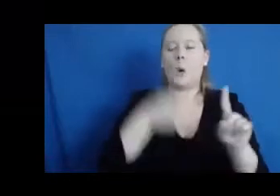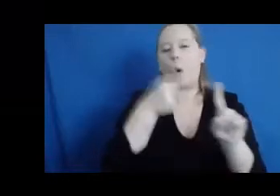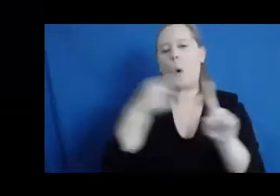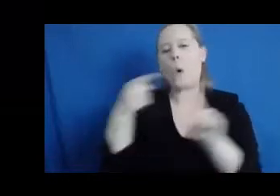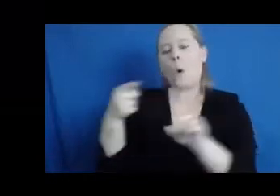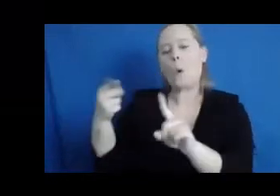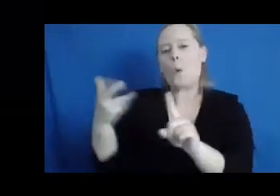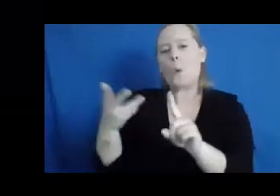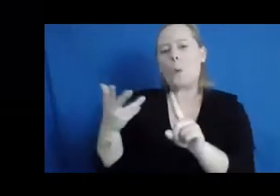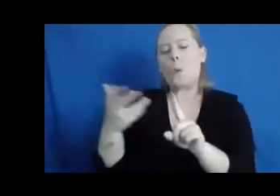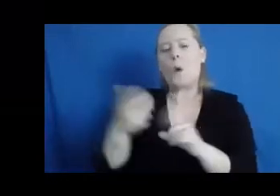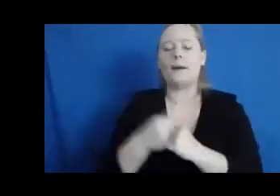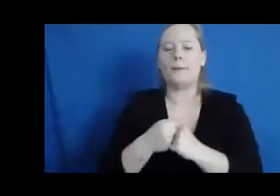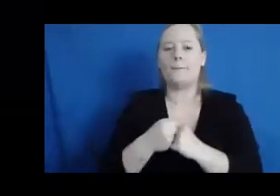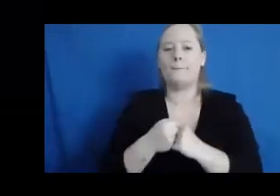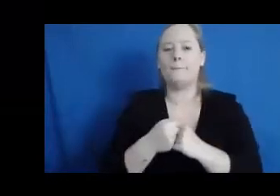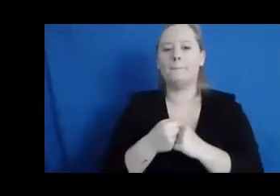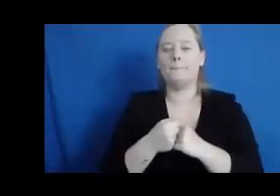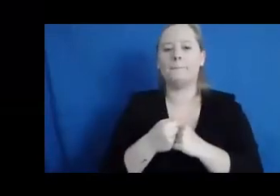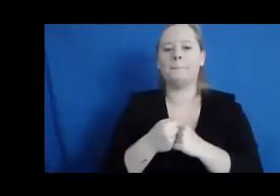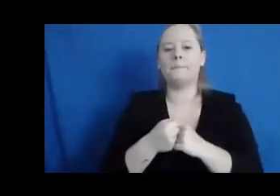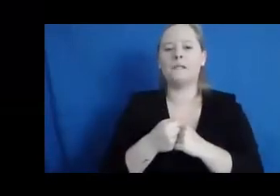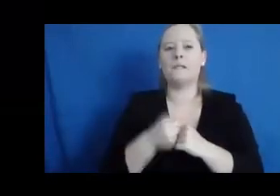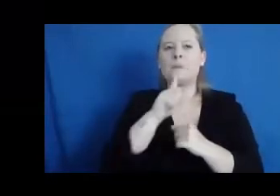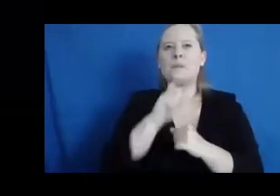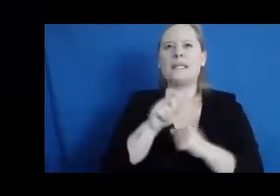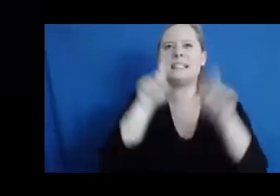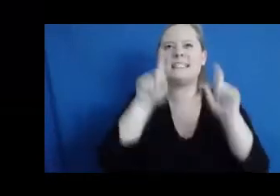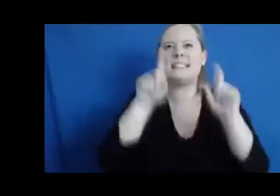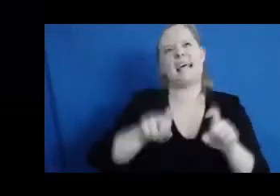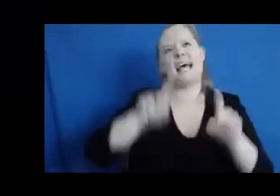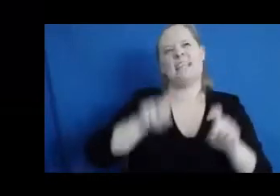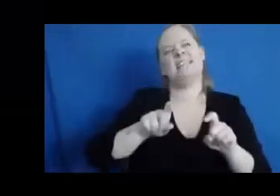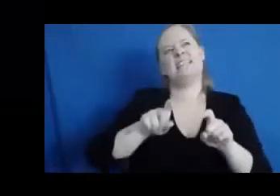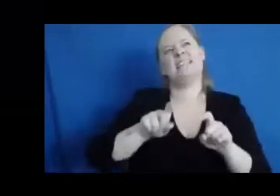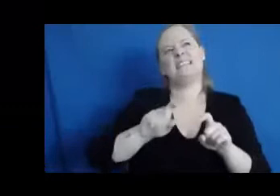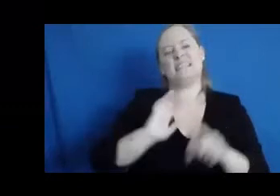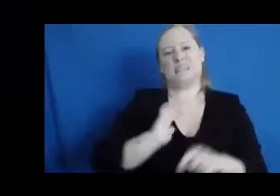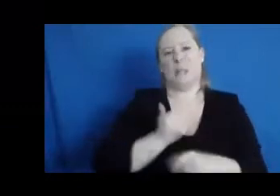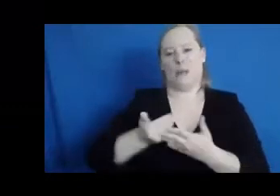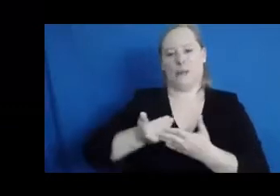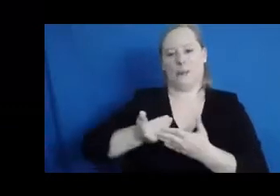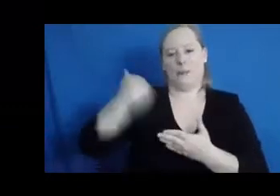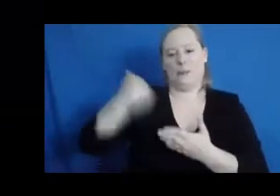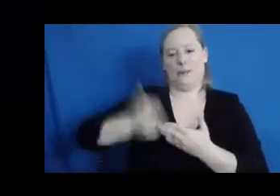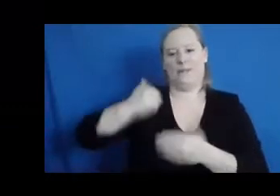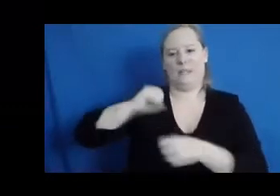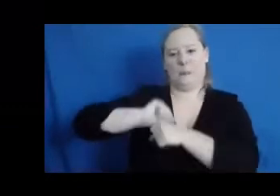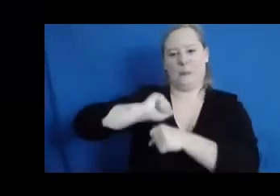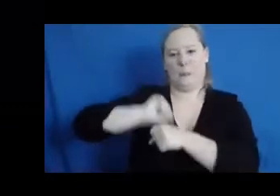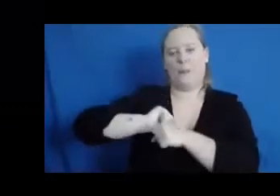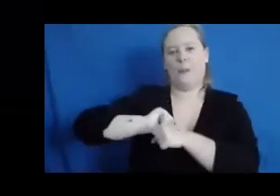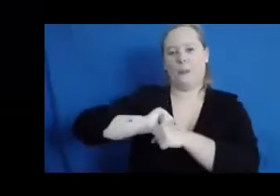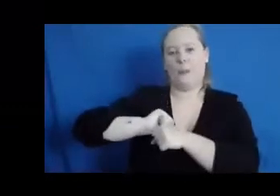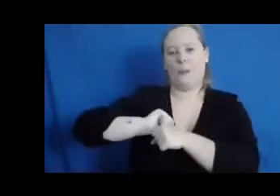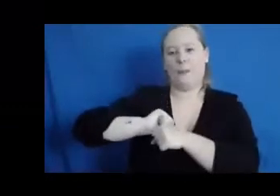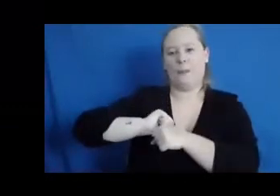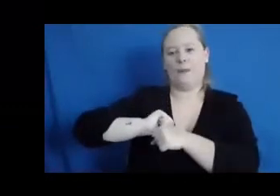this go-around are to really test out some of the previous work and test out